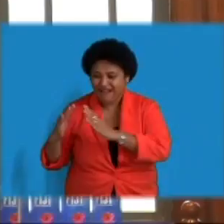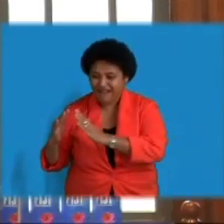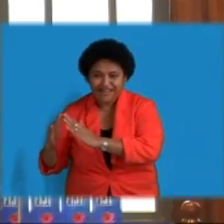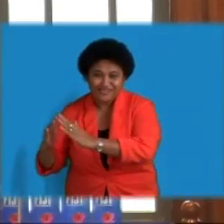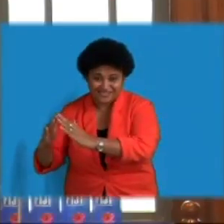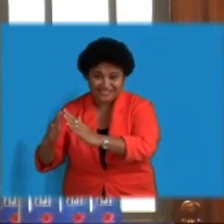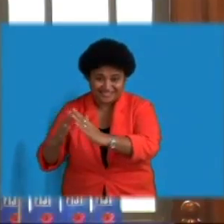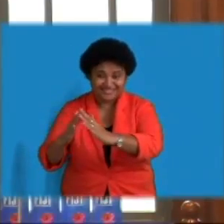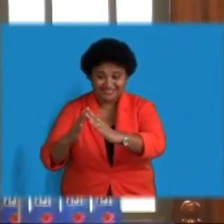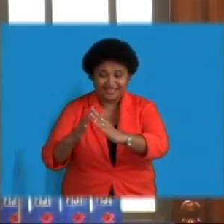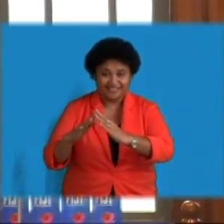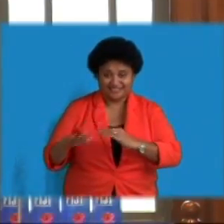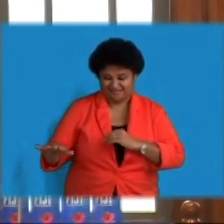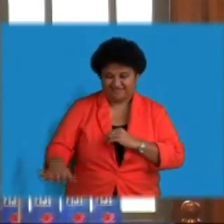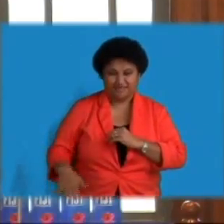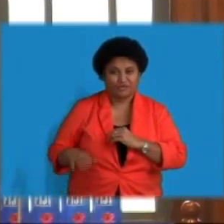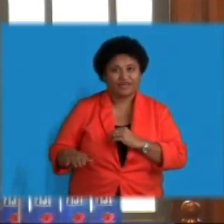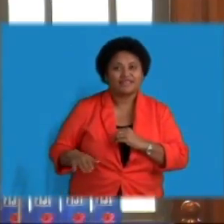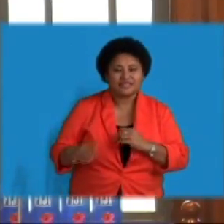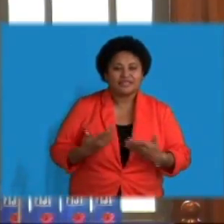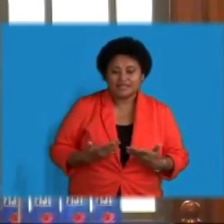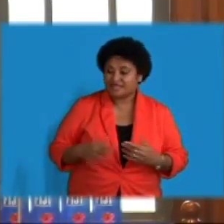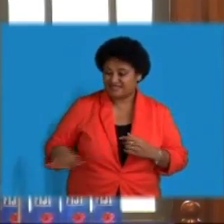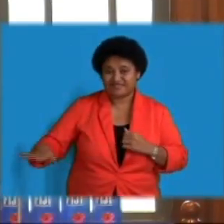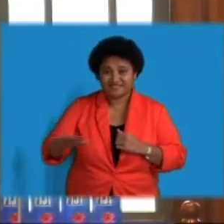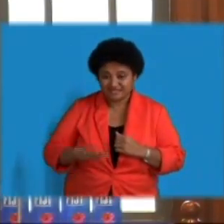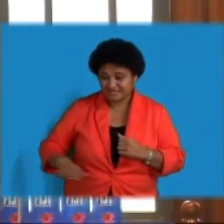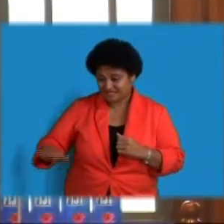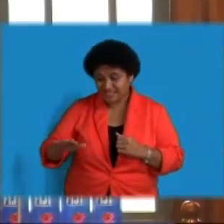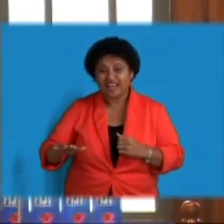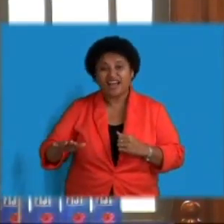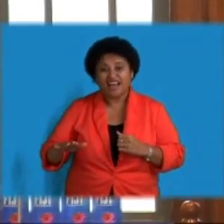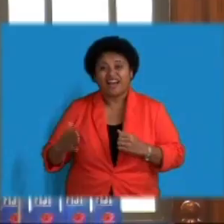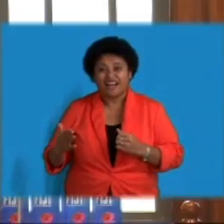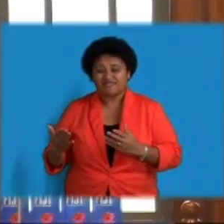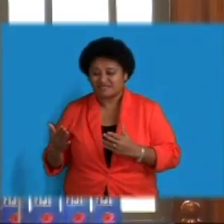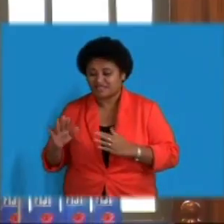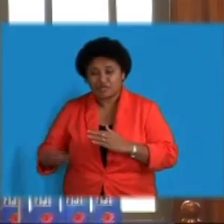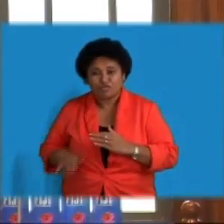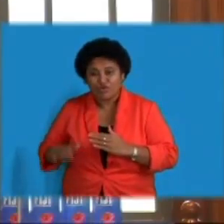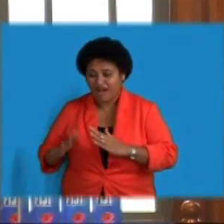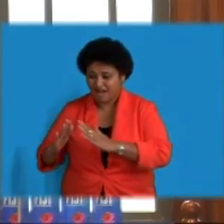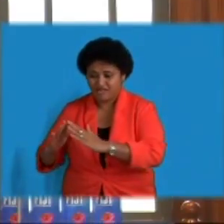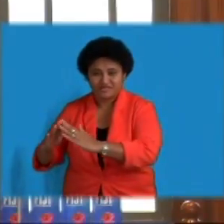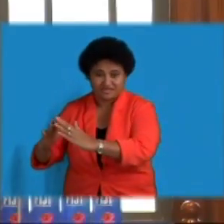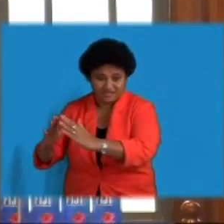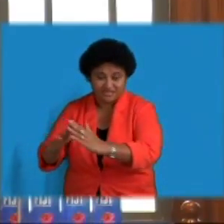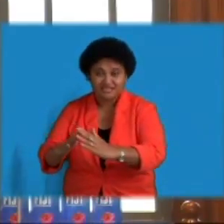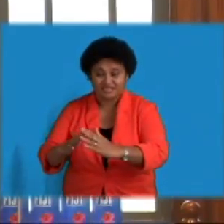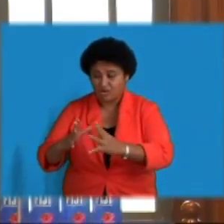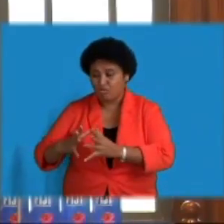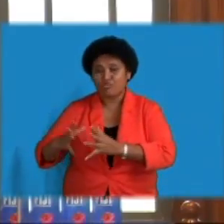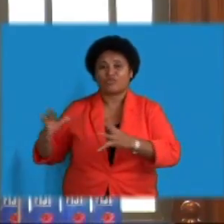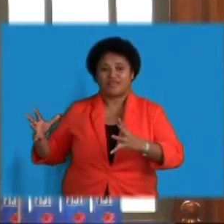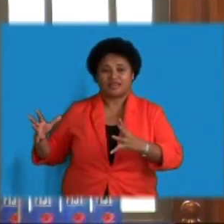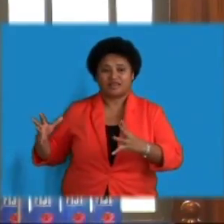Madam Speaker, squatters represent a large number of voters, and no government had the